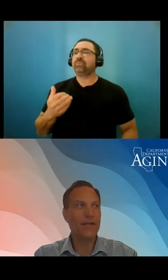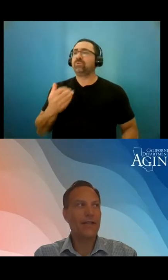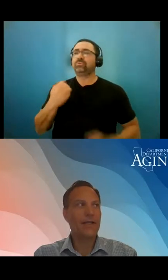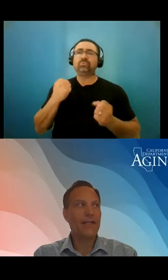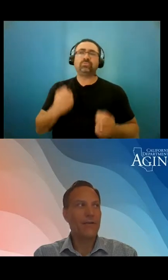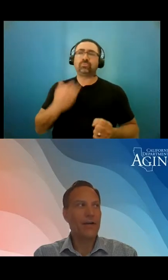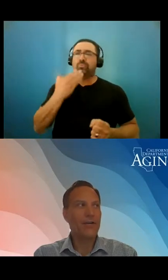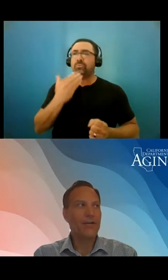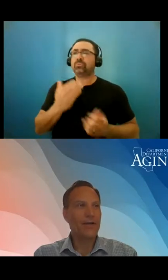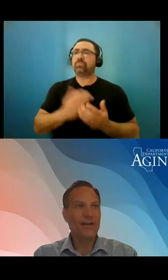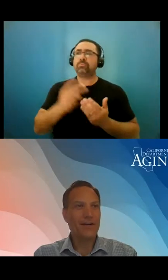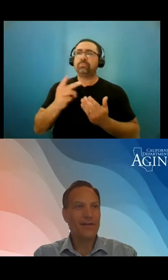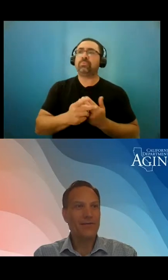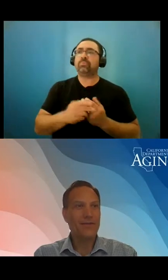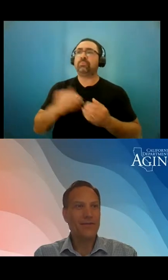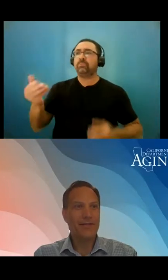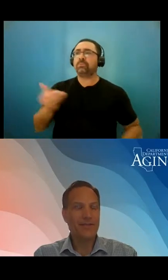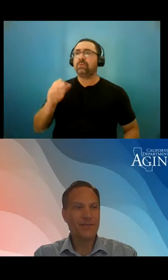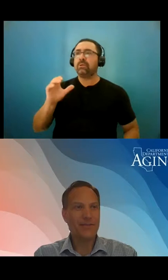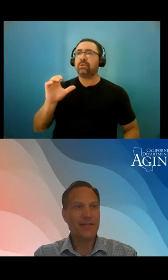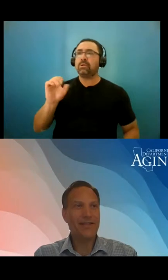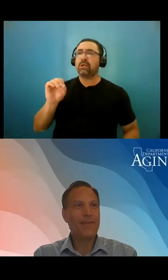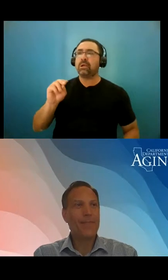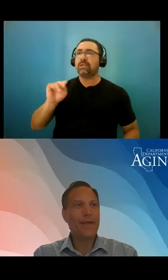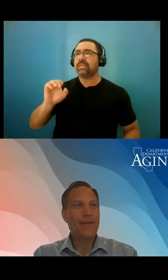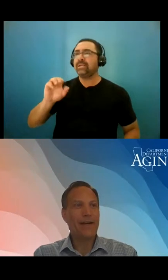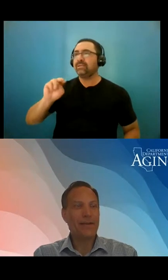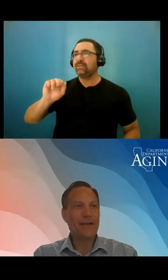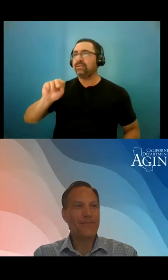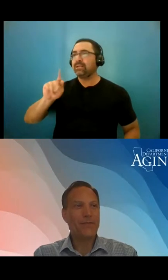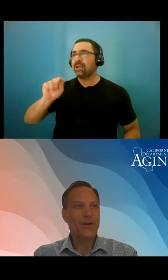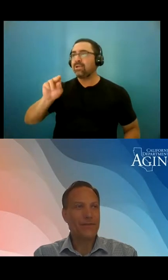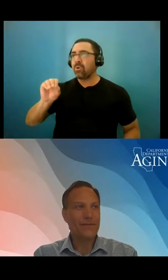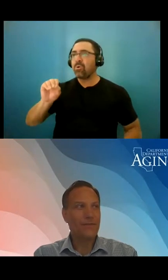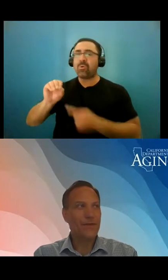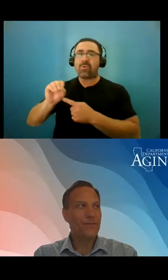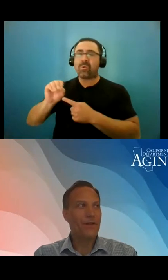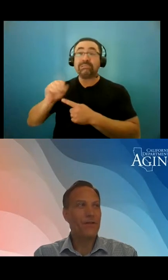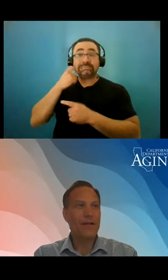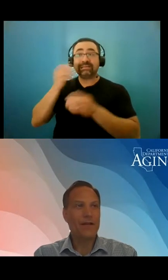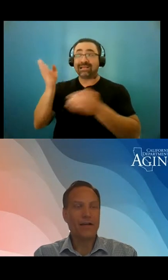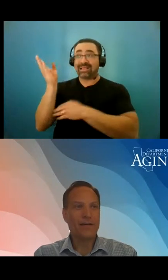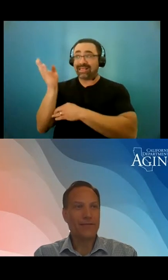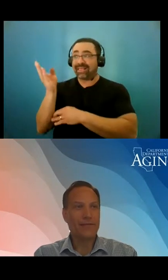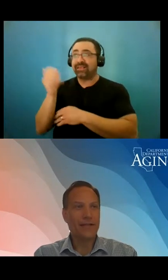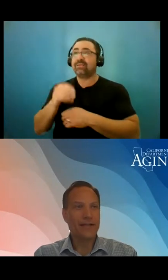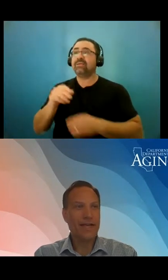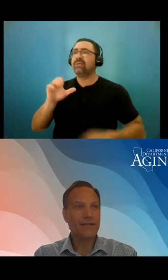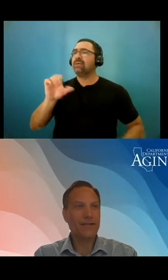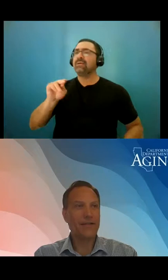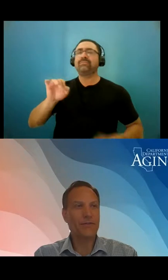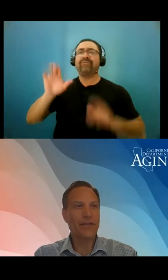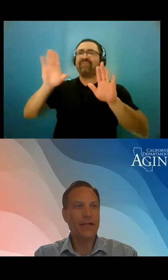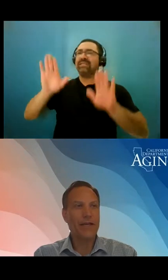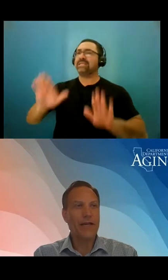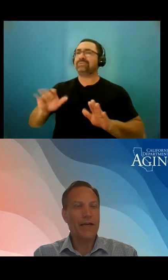forward. So we hired Connie Nakano, who you just heard speak about our hubs and spokes model. Connie has been